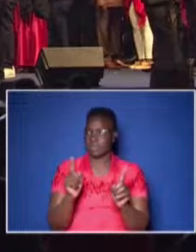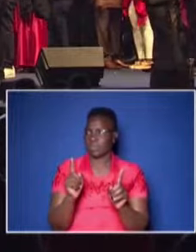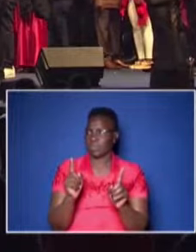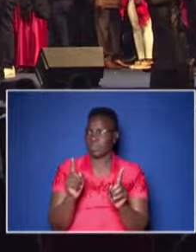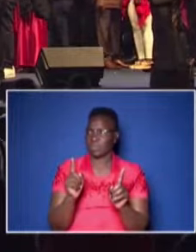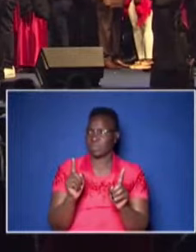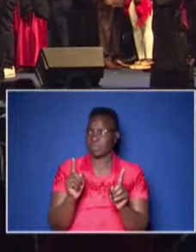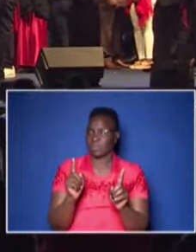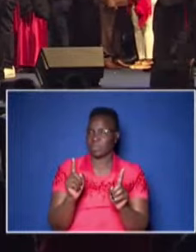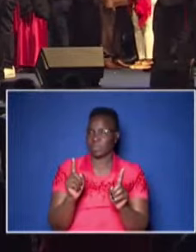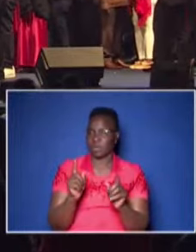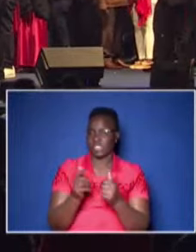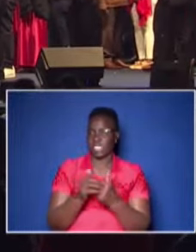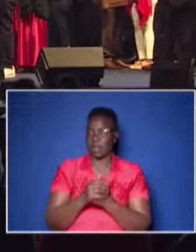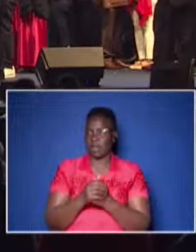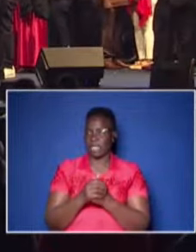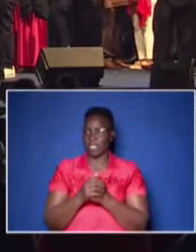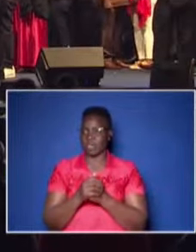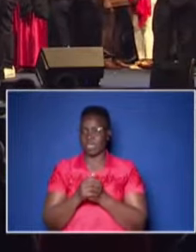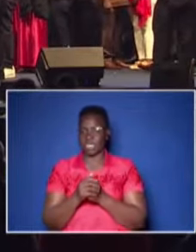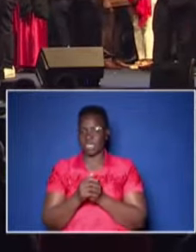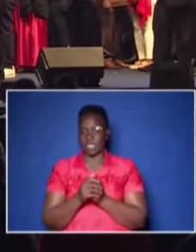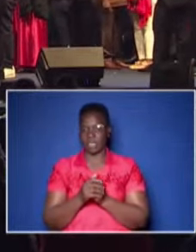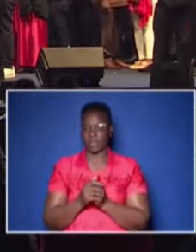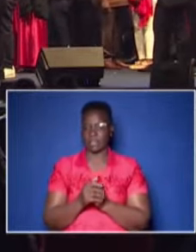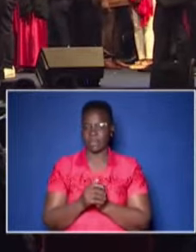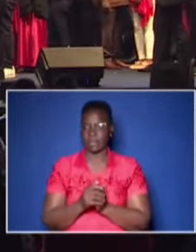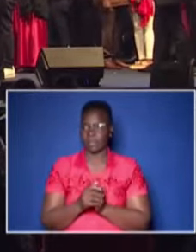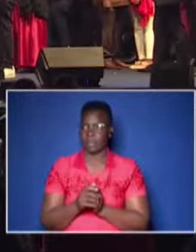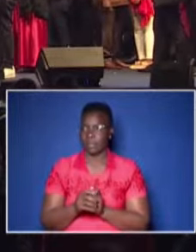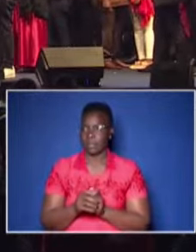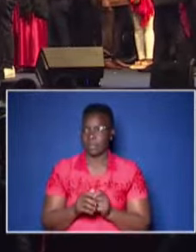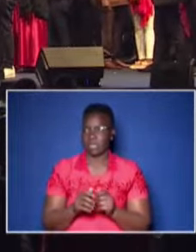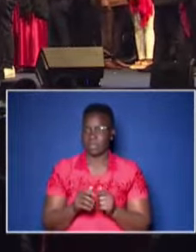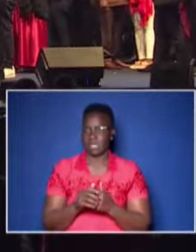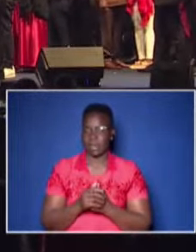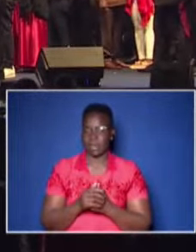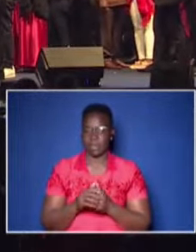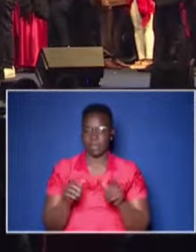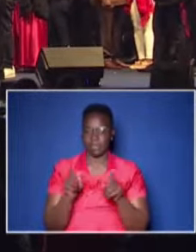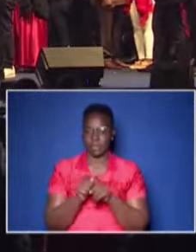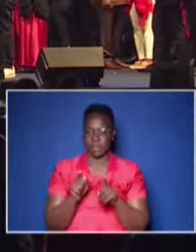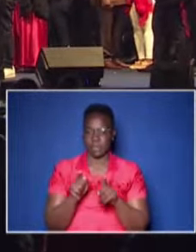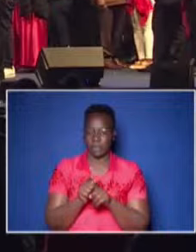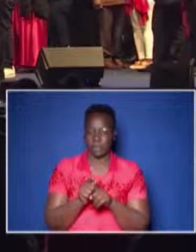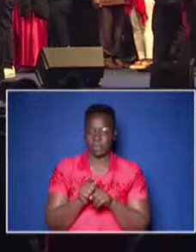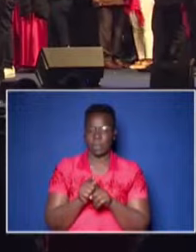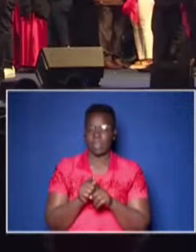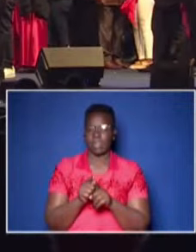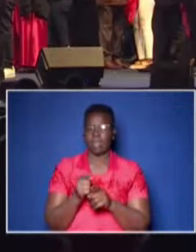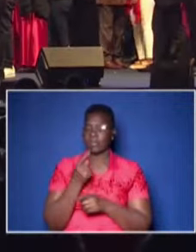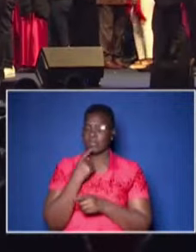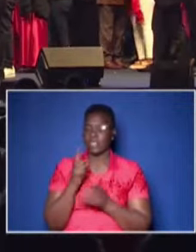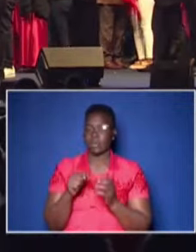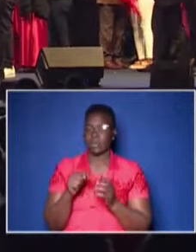power but by my spirit says the Lord